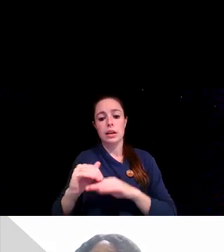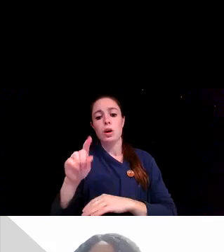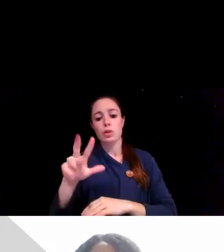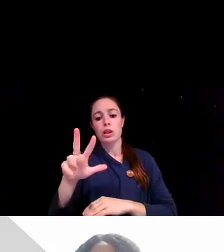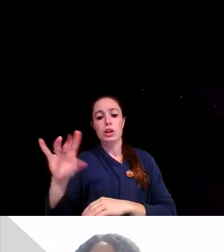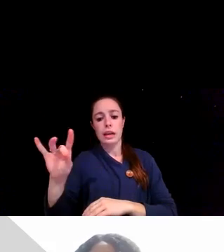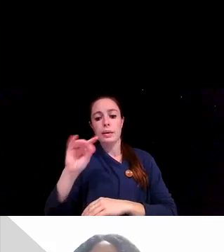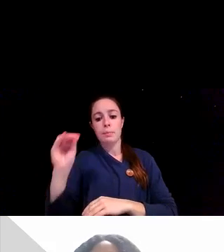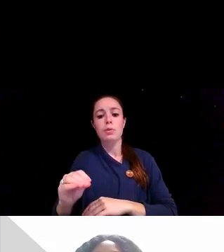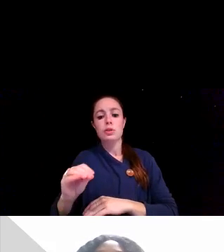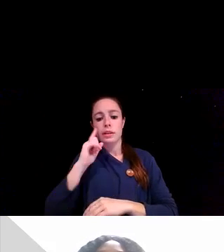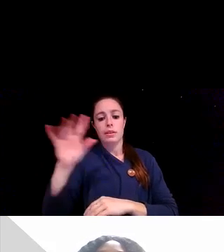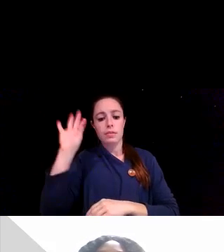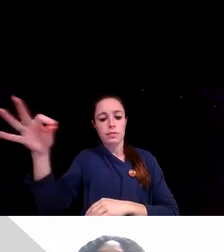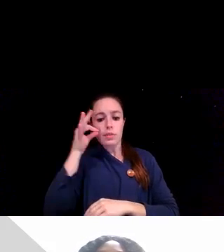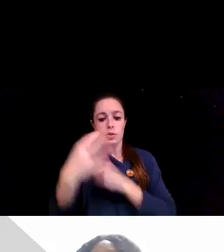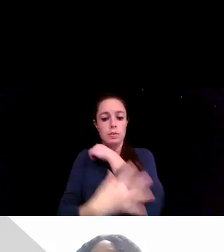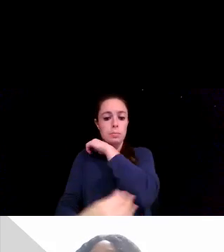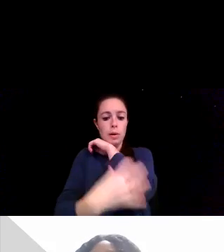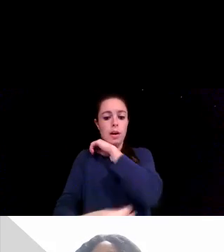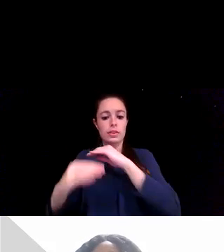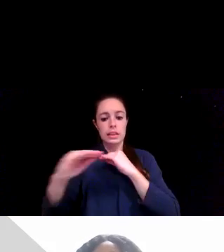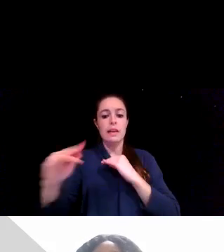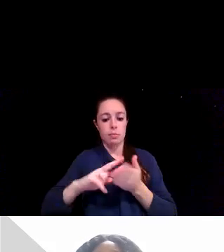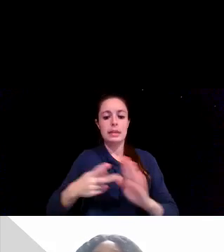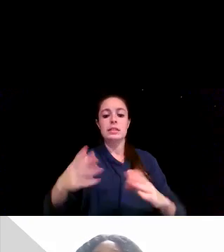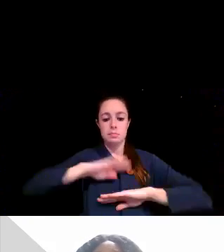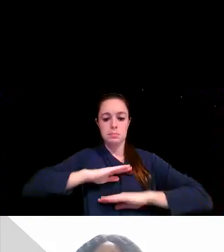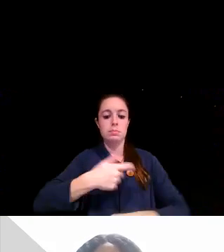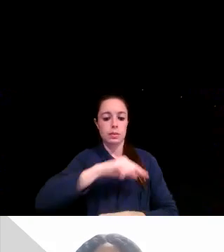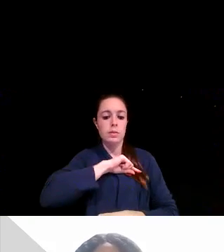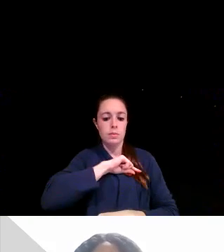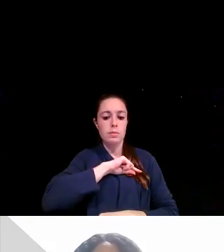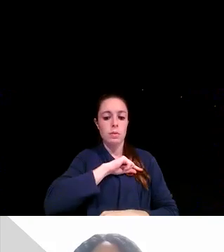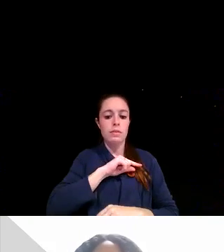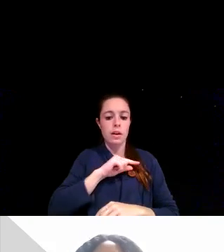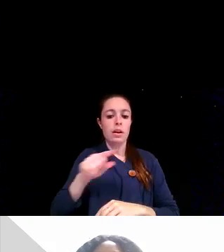federal poverty level, you would qualify for the Essential Plan 3.